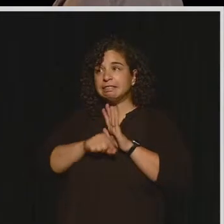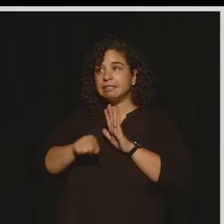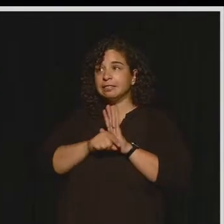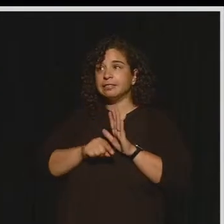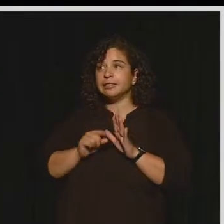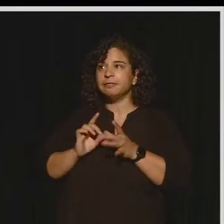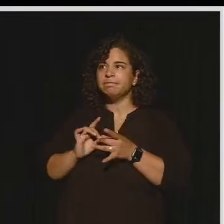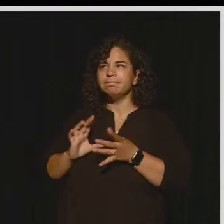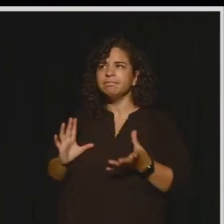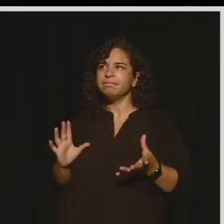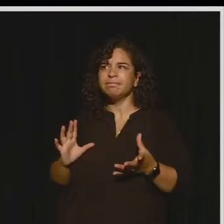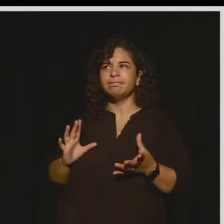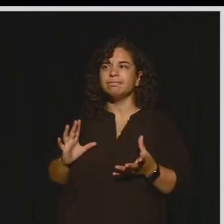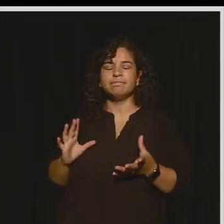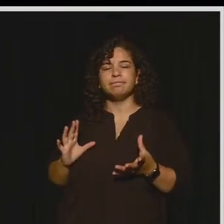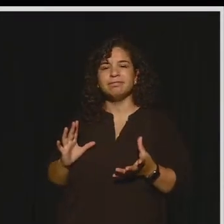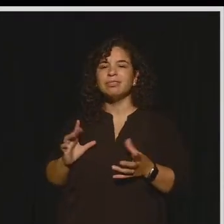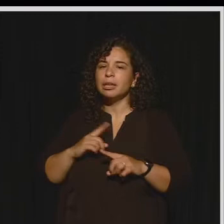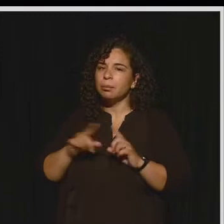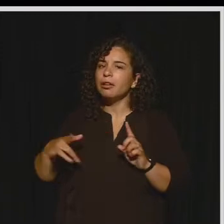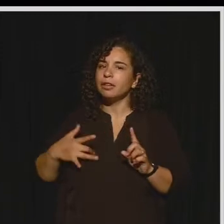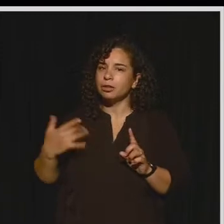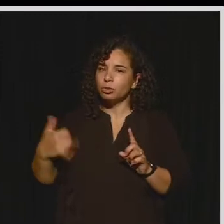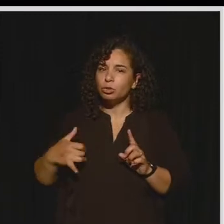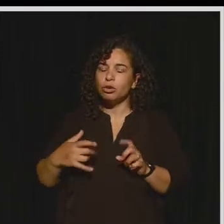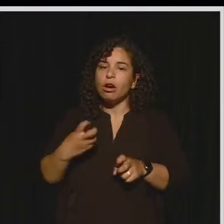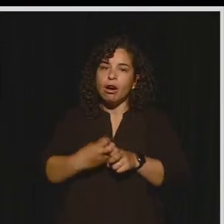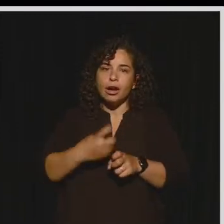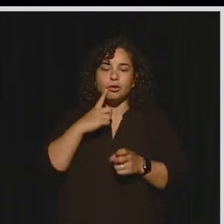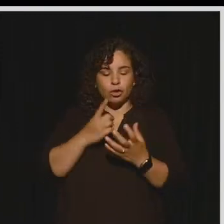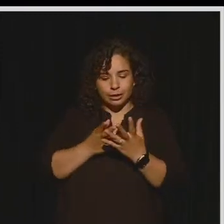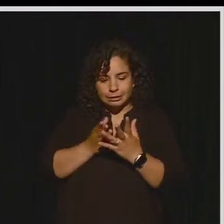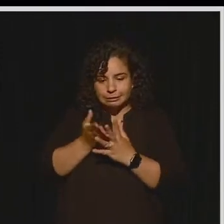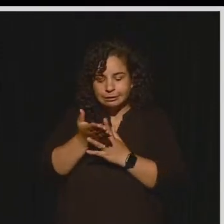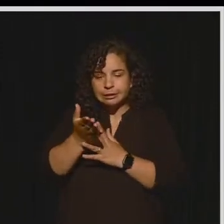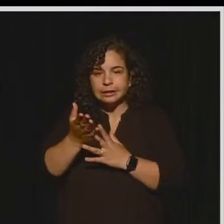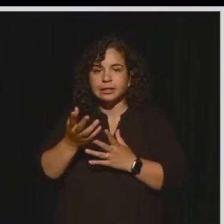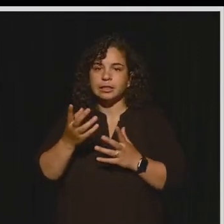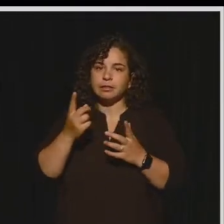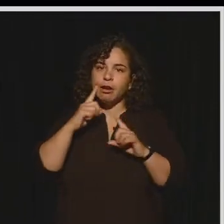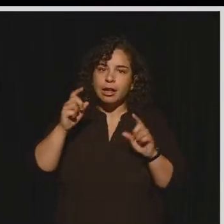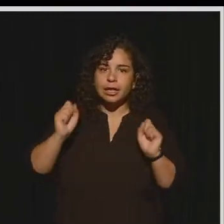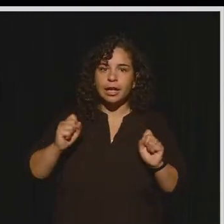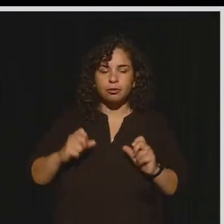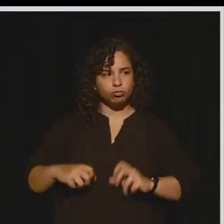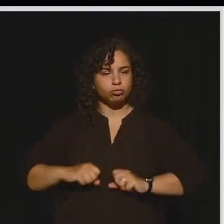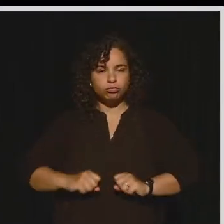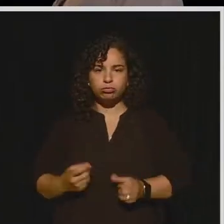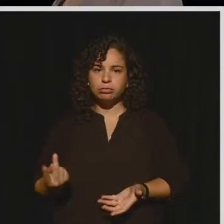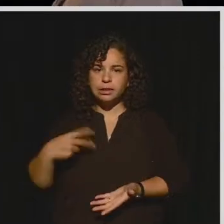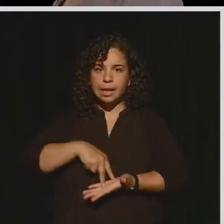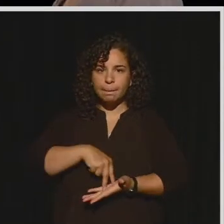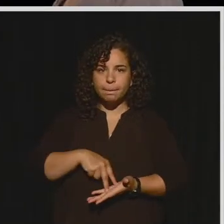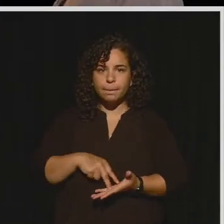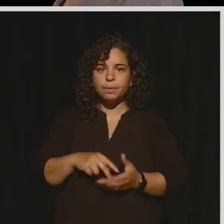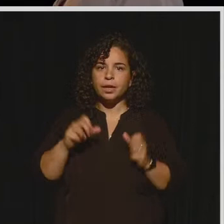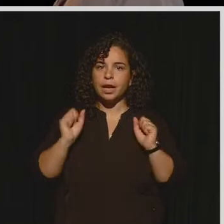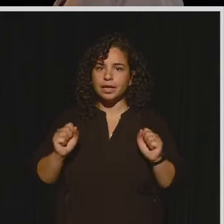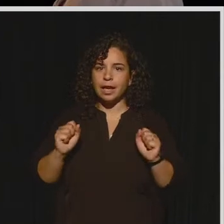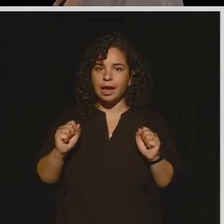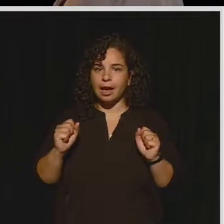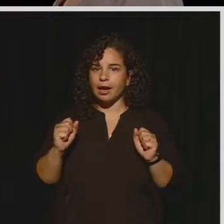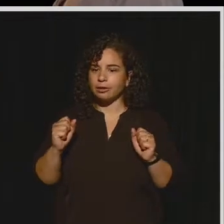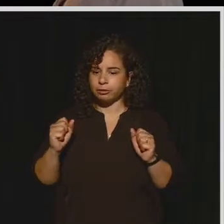But it took a lot to get to it, and to be able to stand up and to be able to walk out wearing ridiculously